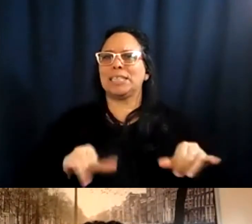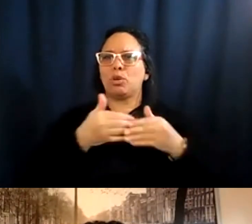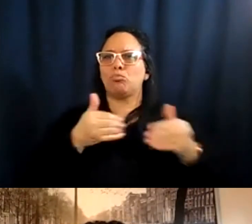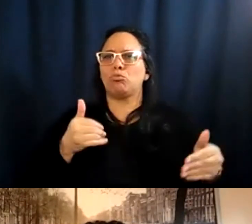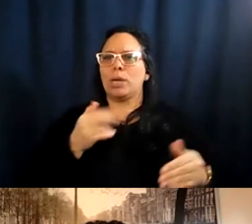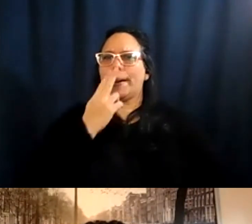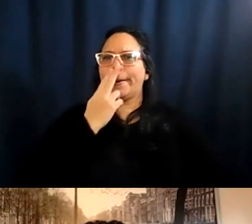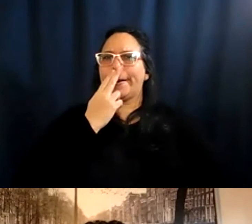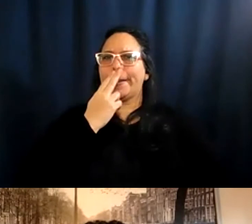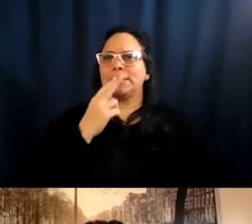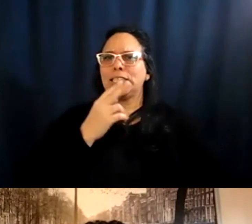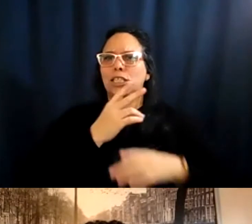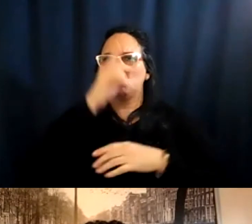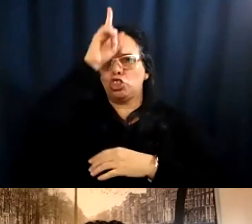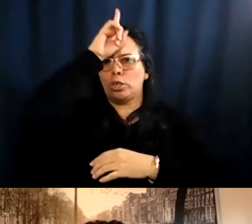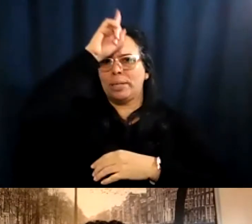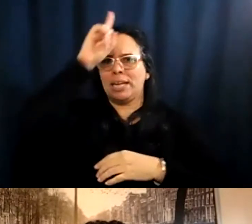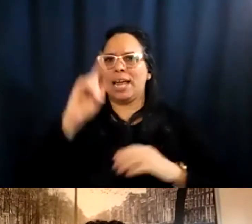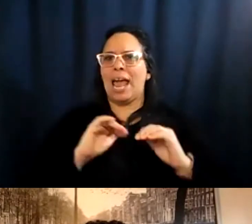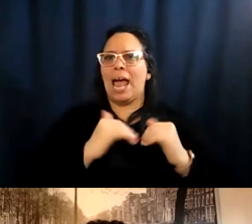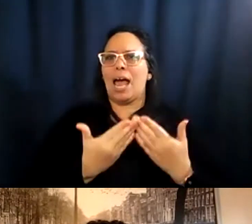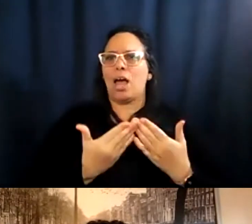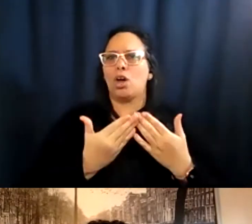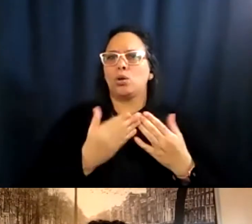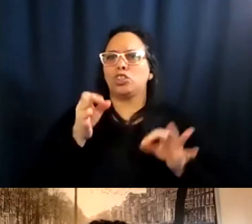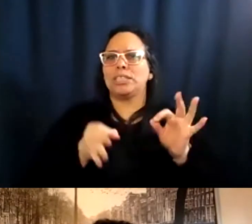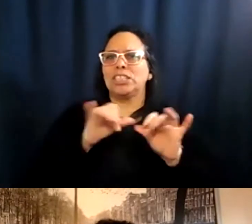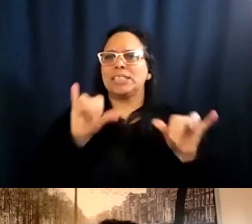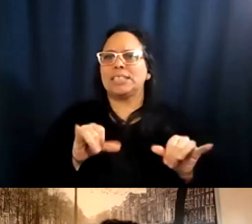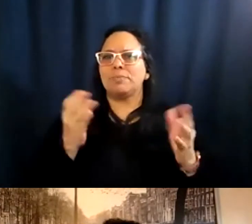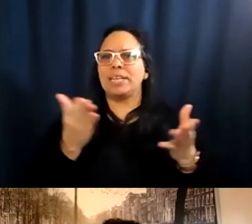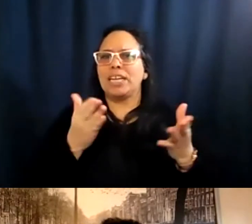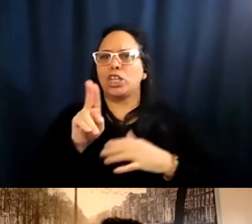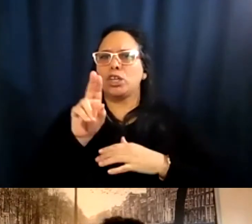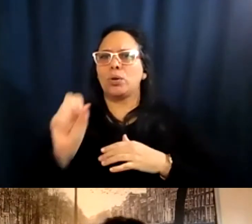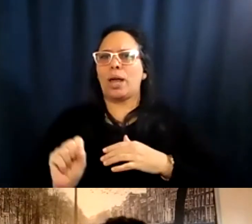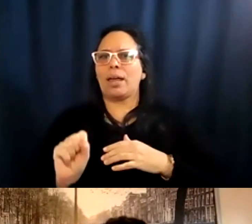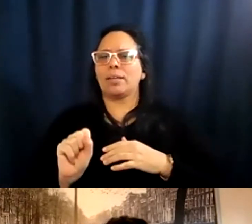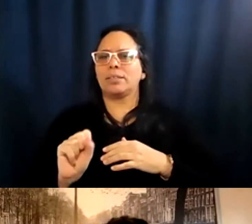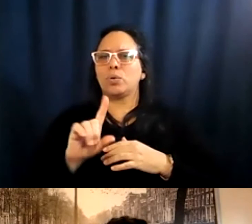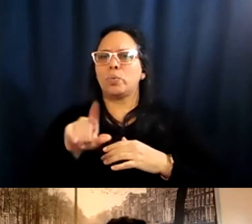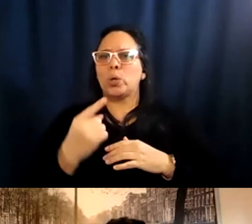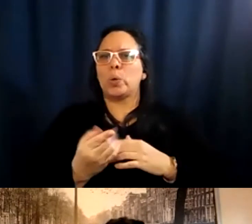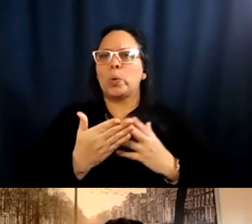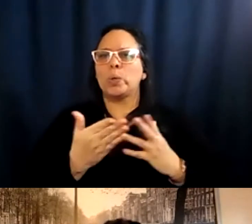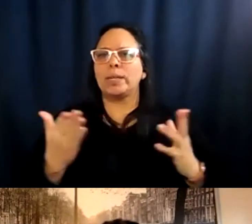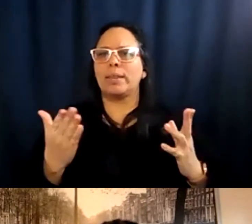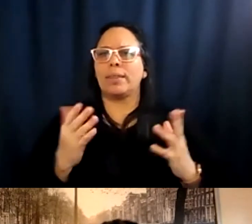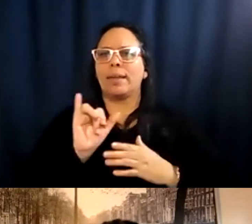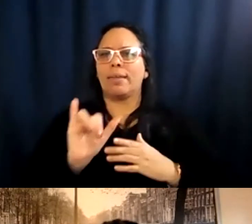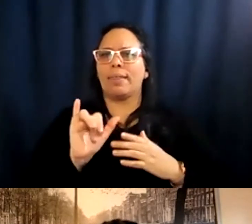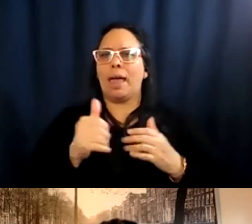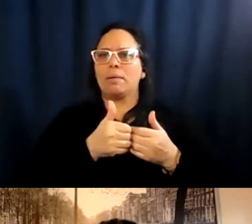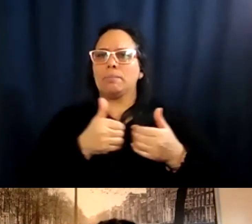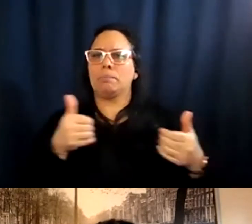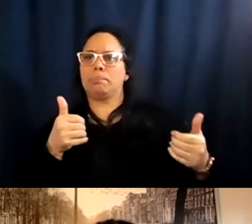system here in the US was probably the only thing standing between us and a full slide into fascism. If the judges hadn't ruled in favor of